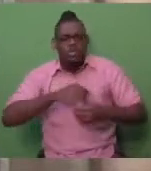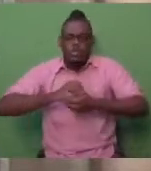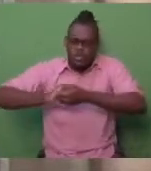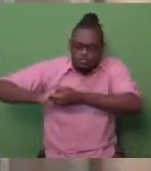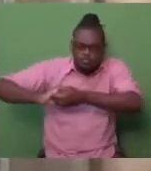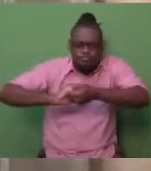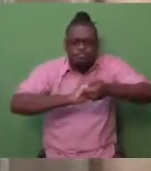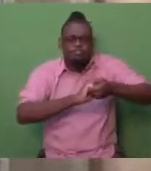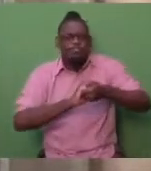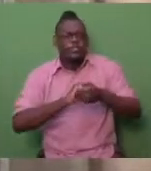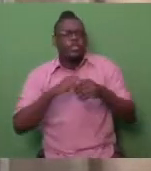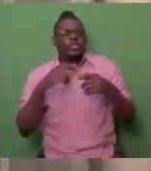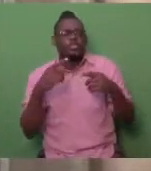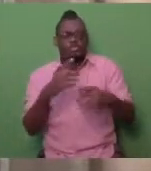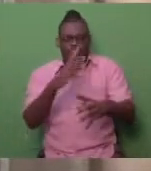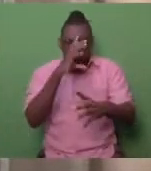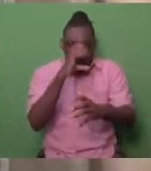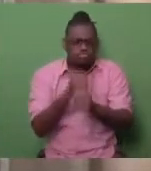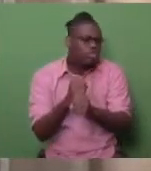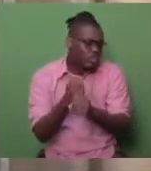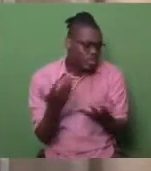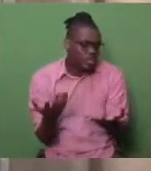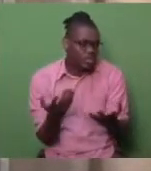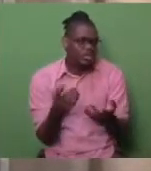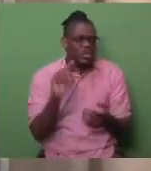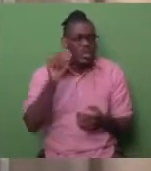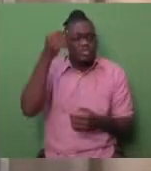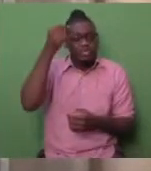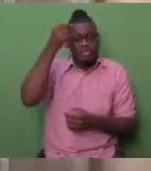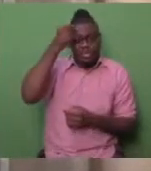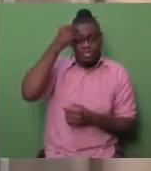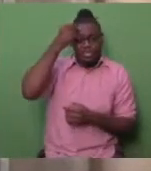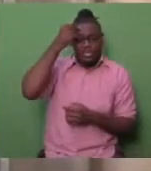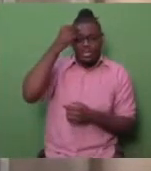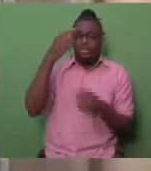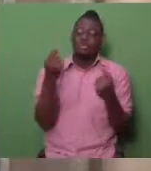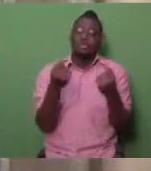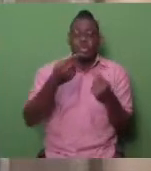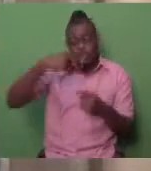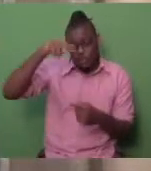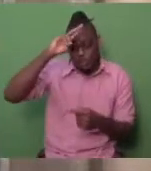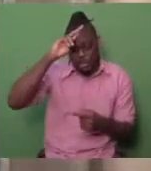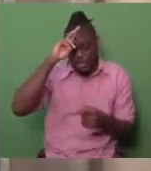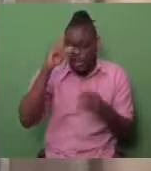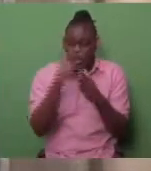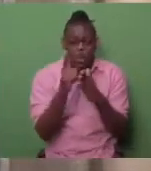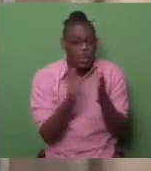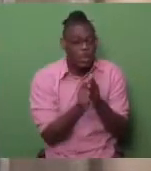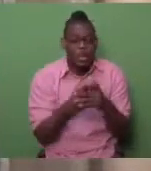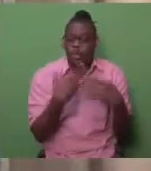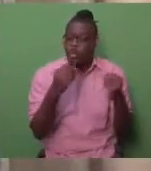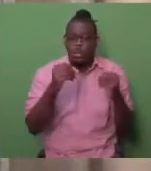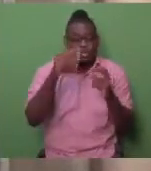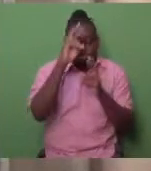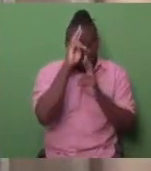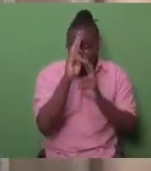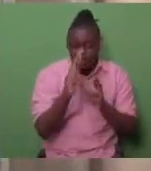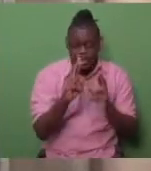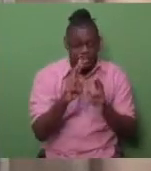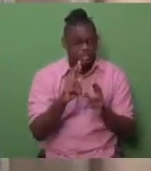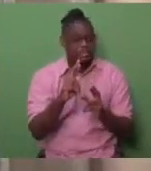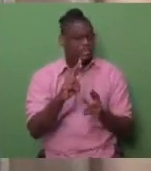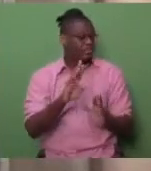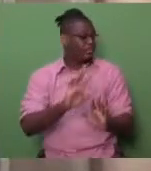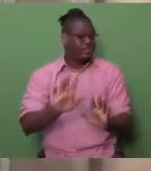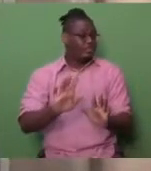The government is no respecter of law nor man, especially if you're a normal honorary man. Even the sacred